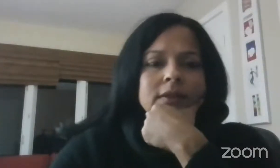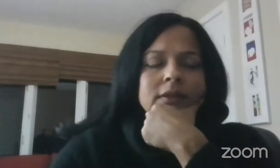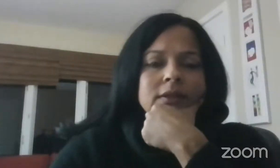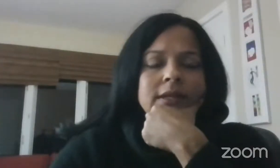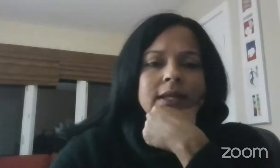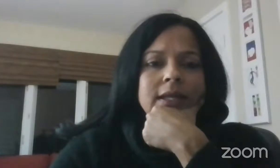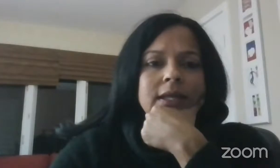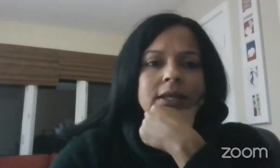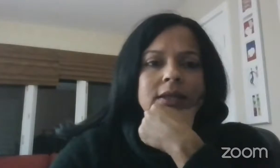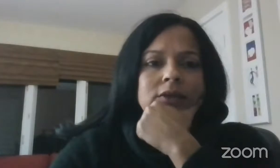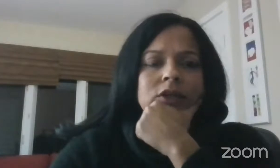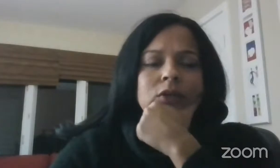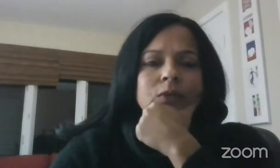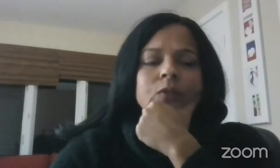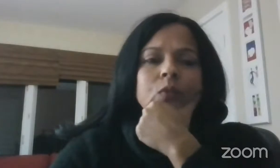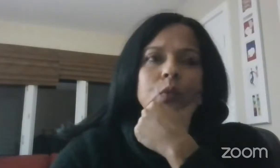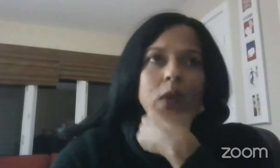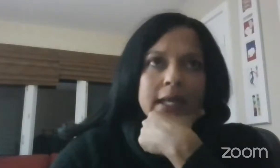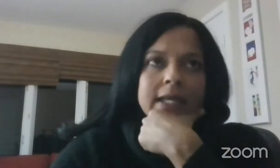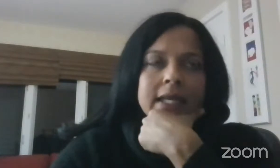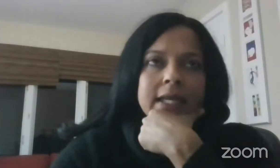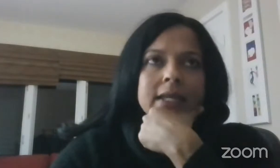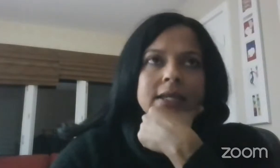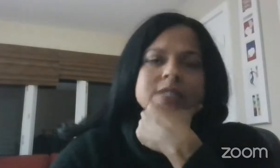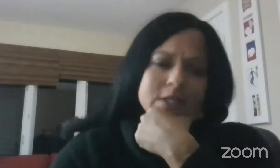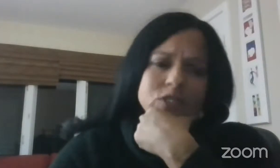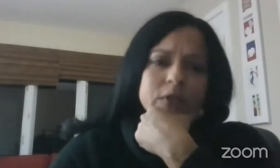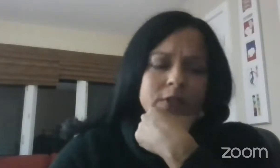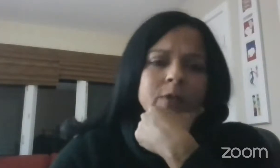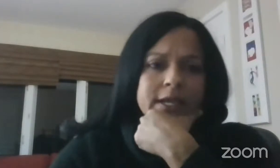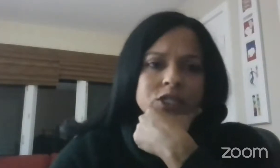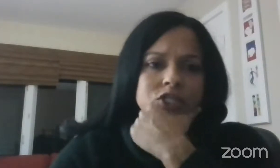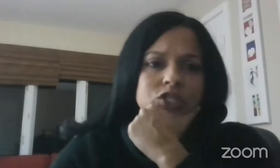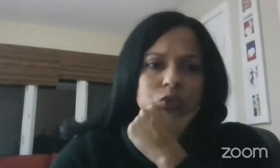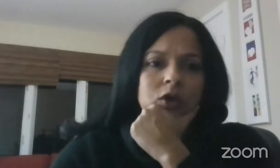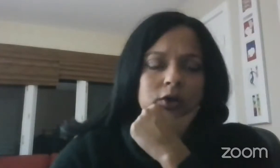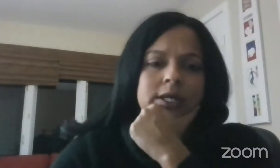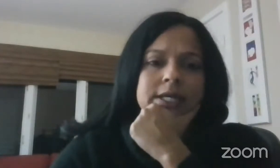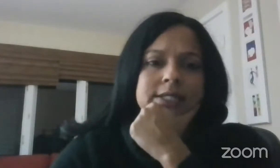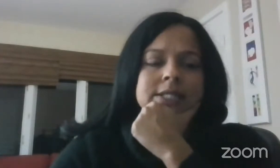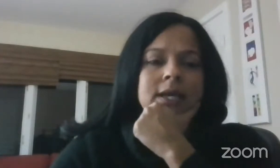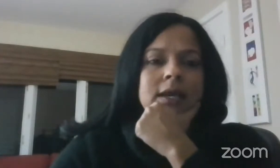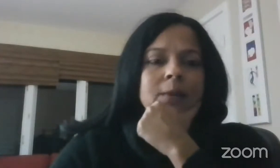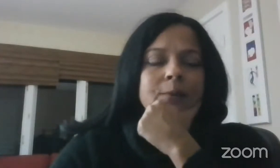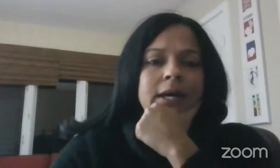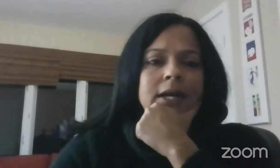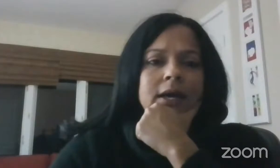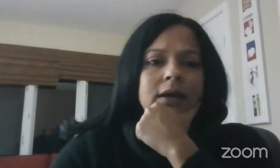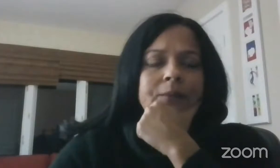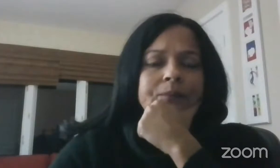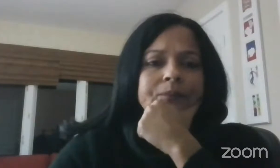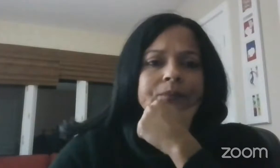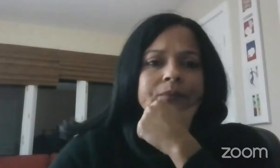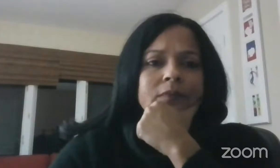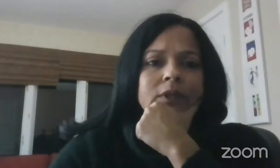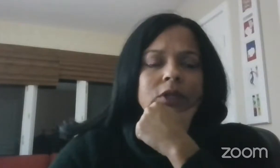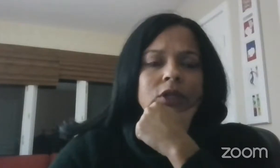with the, you know, with the writing, it depends on what the communication disorder is. But